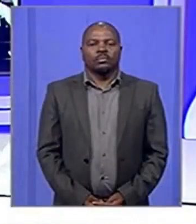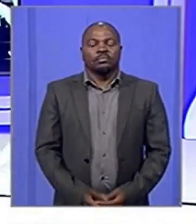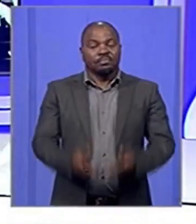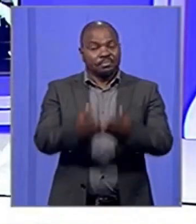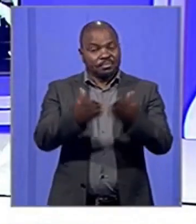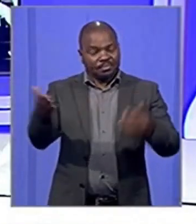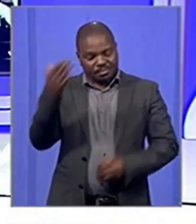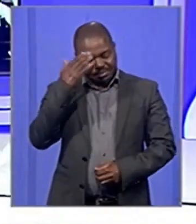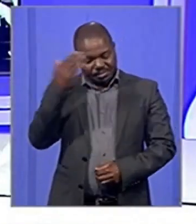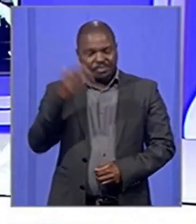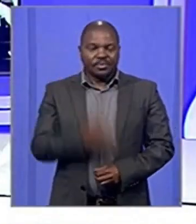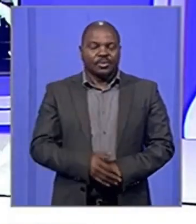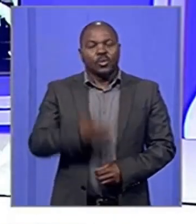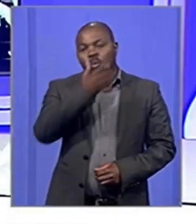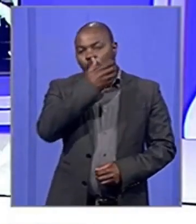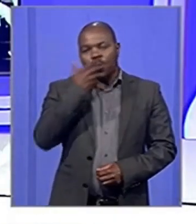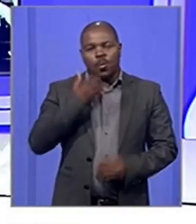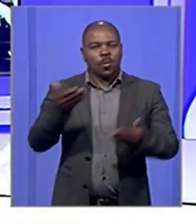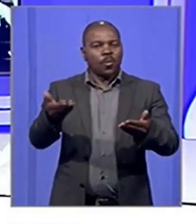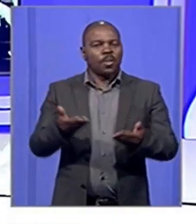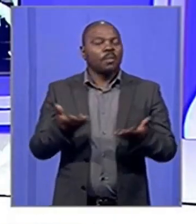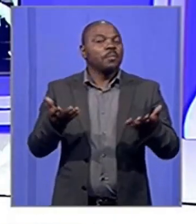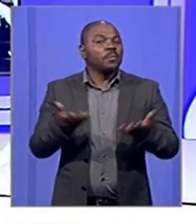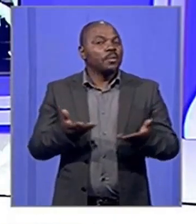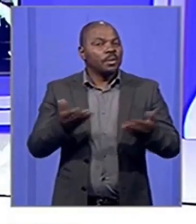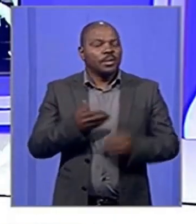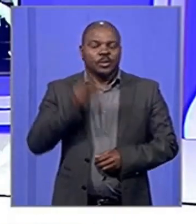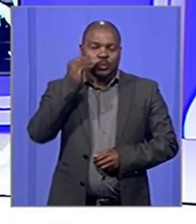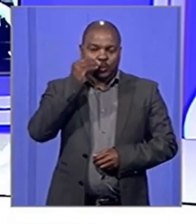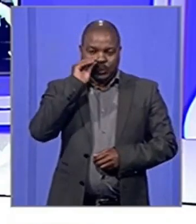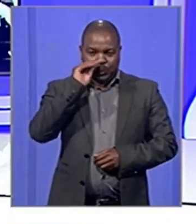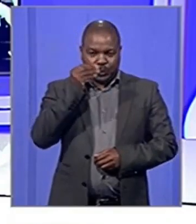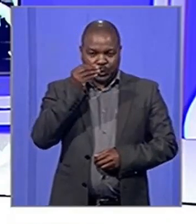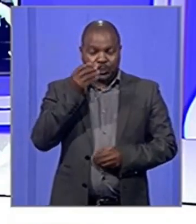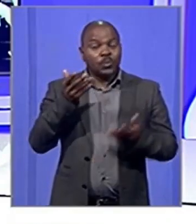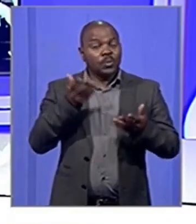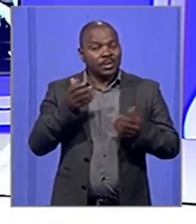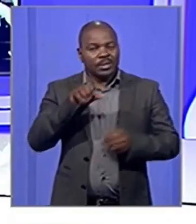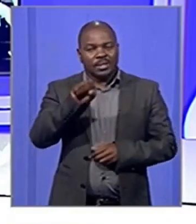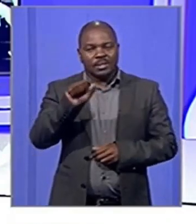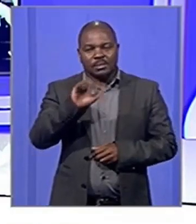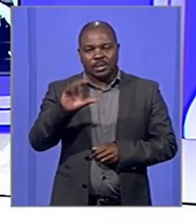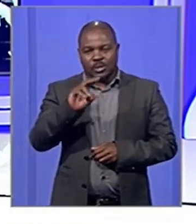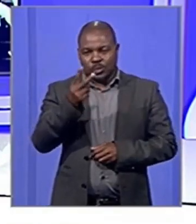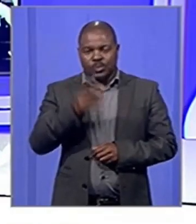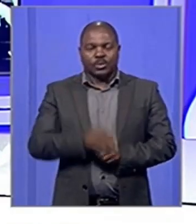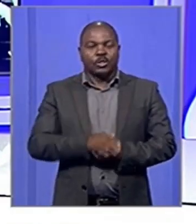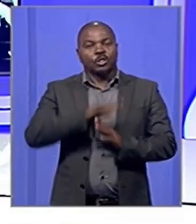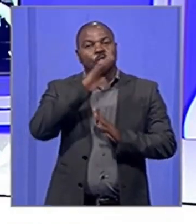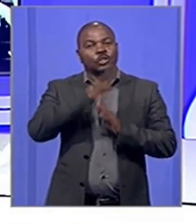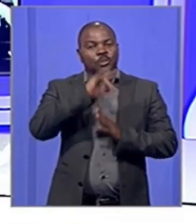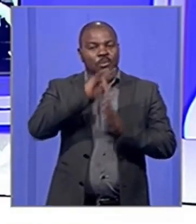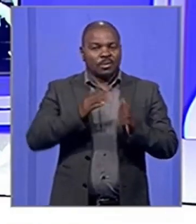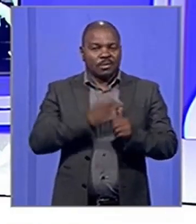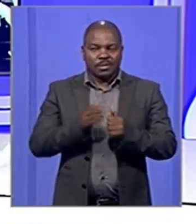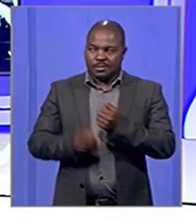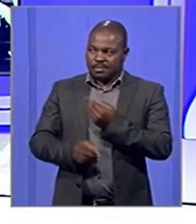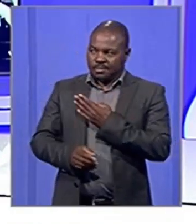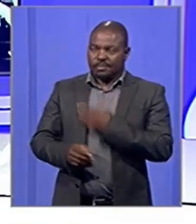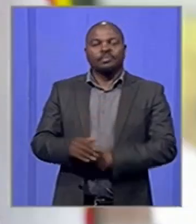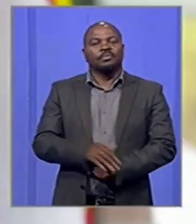Dumelang bahaeso la moetswe ka diatla tse mofuthu kgasong ena ya ditaba tsa Sesotho ho SABC 2. Empa ha re qale ka dihlooho tsa tsona.